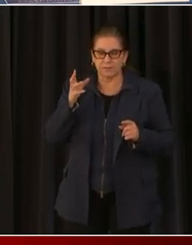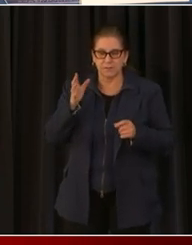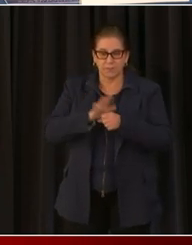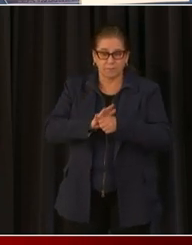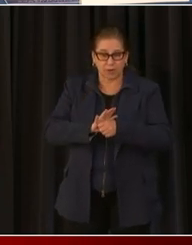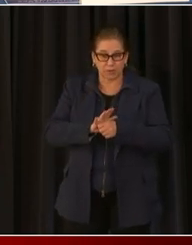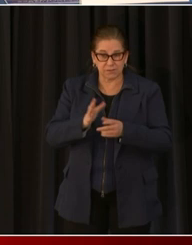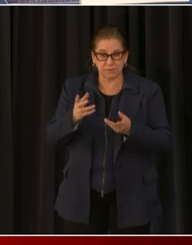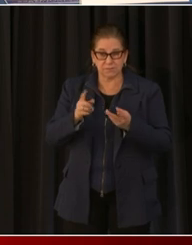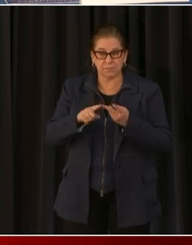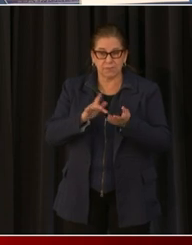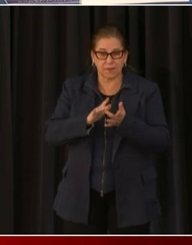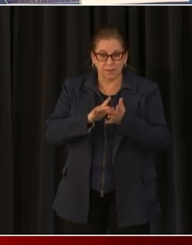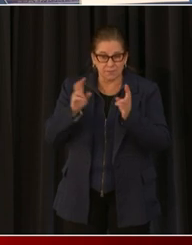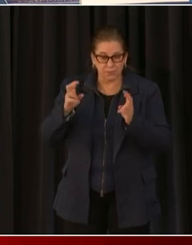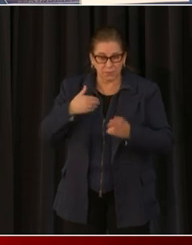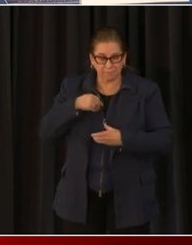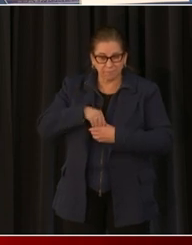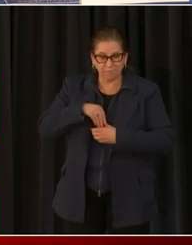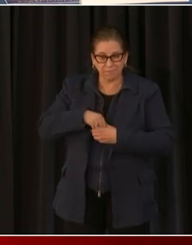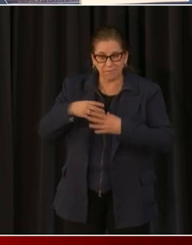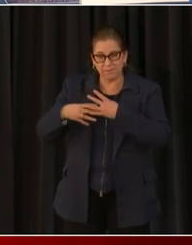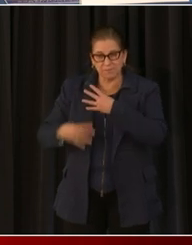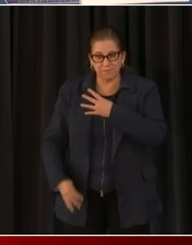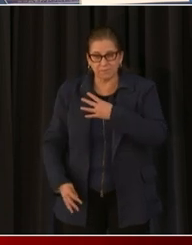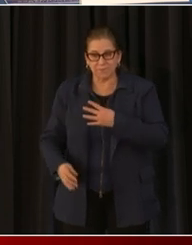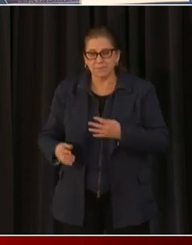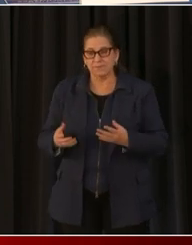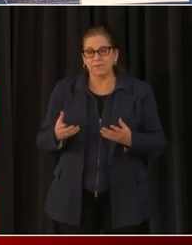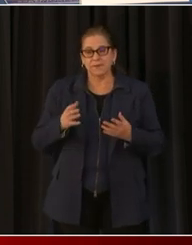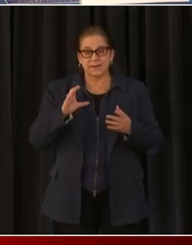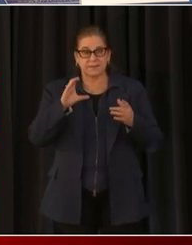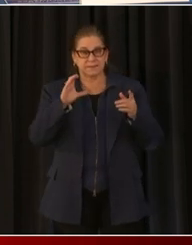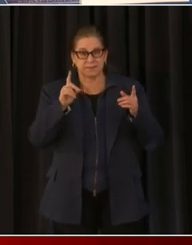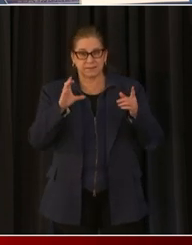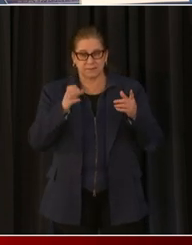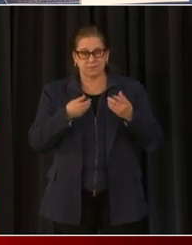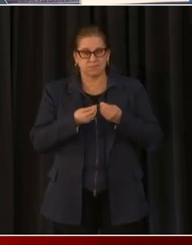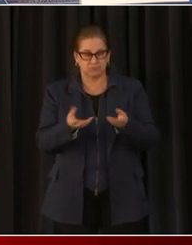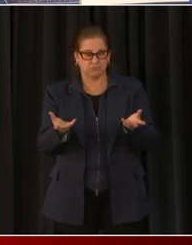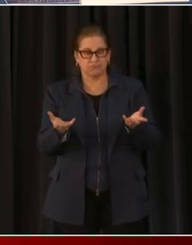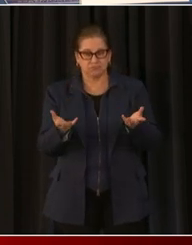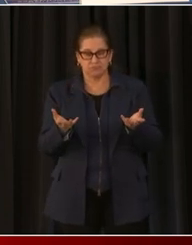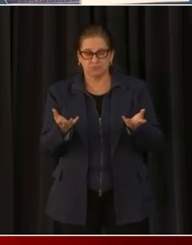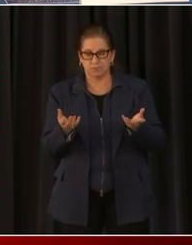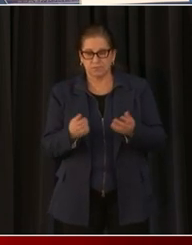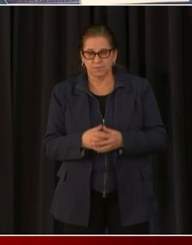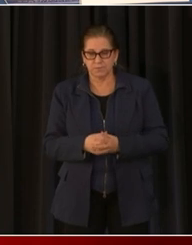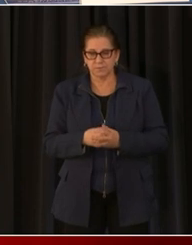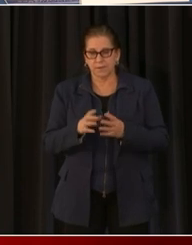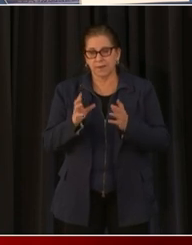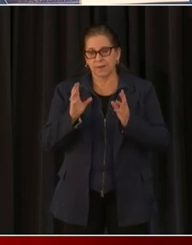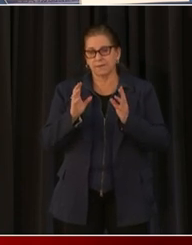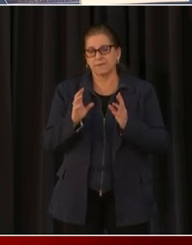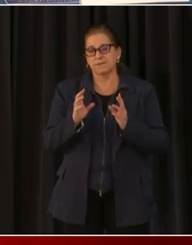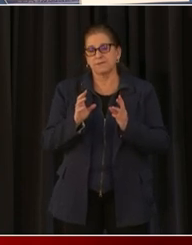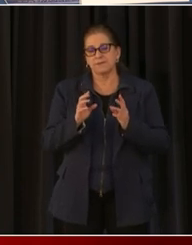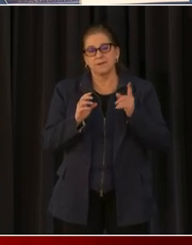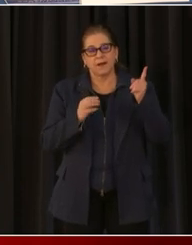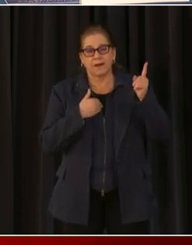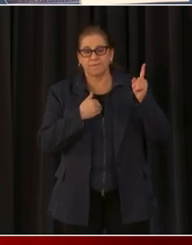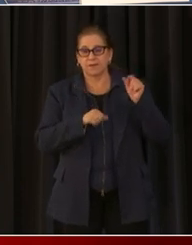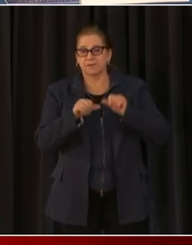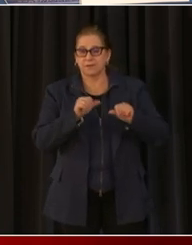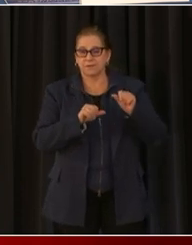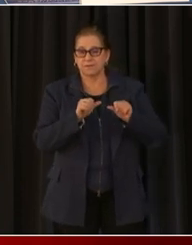as reviewing the CDC's Advisory Committee for Immunization Practices recommendations, and met with our Scientific Advisory